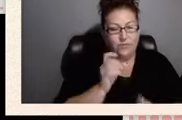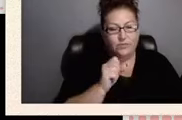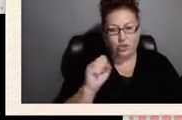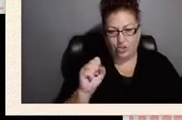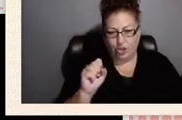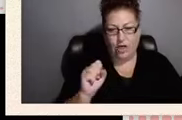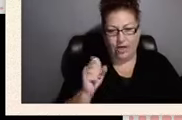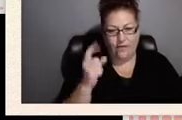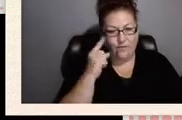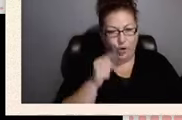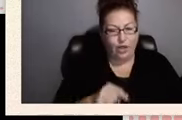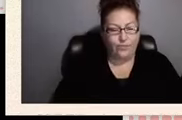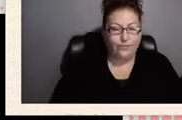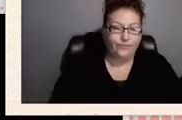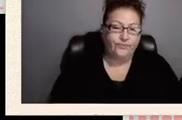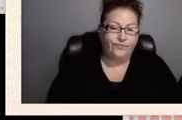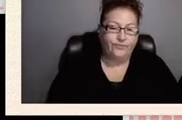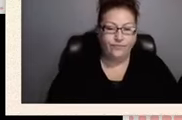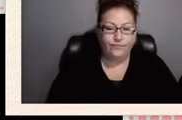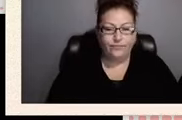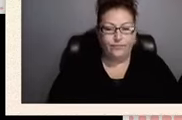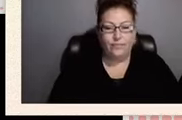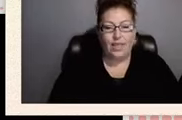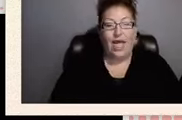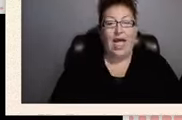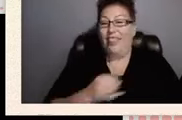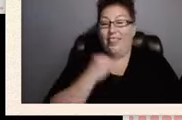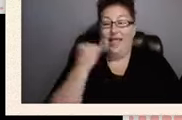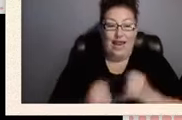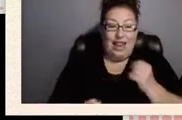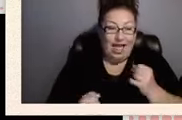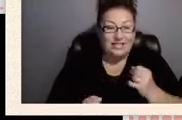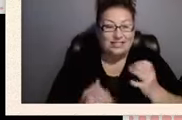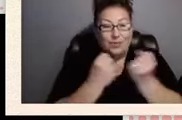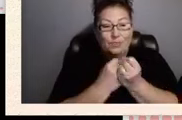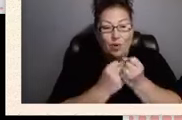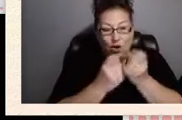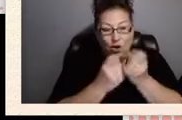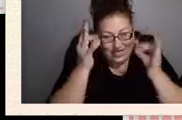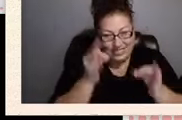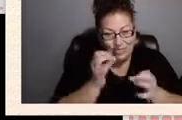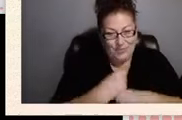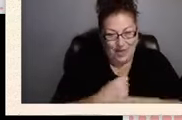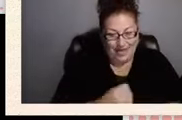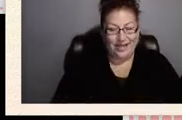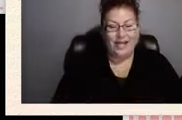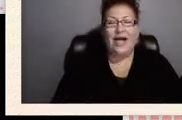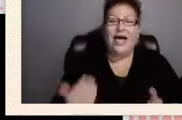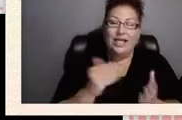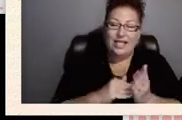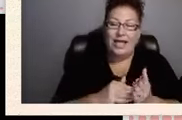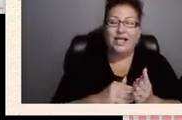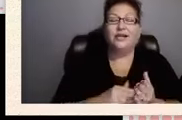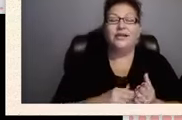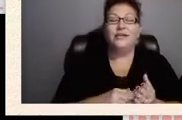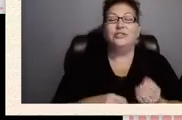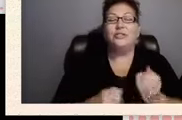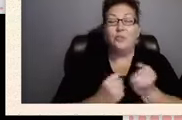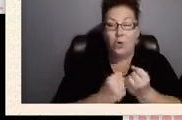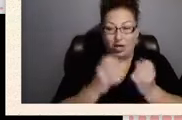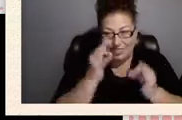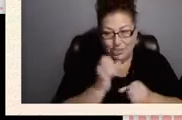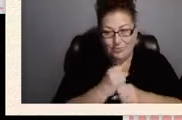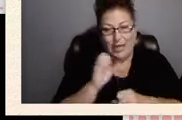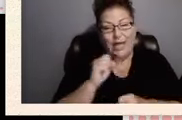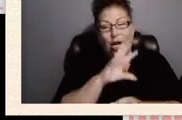you. And the last is supported decision-making. And again, supported decision-making can incorporate all these things. So